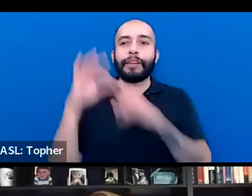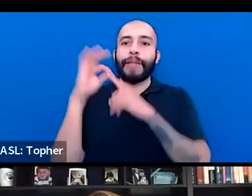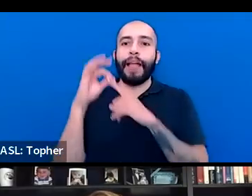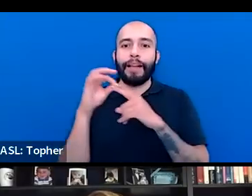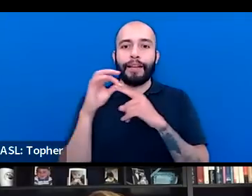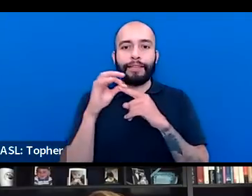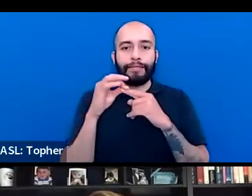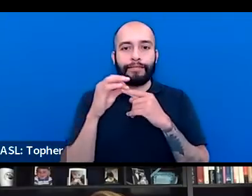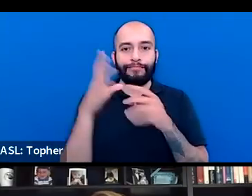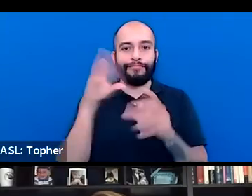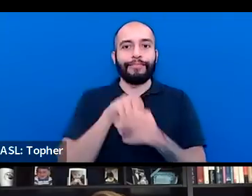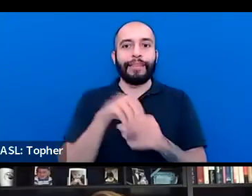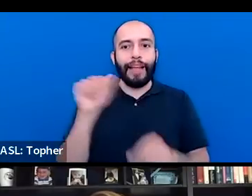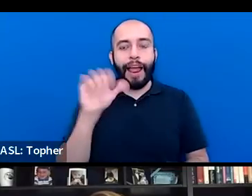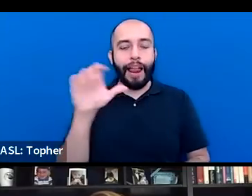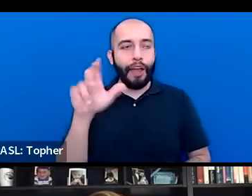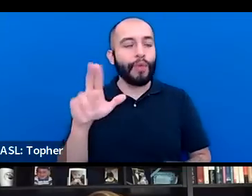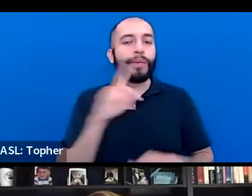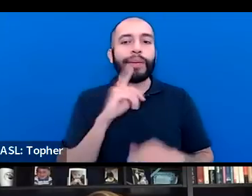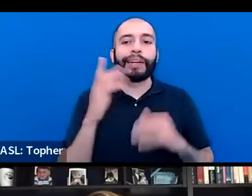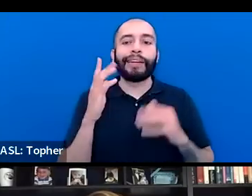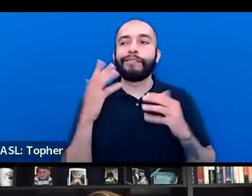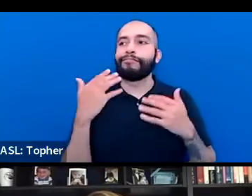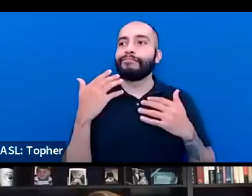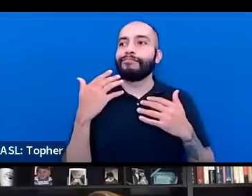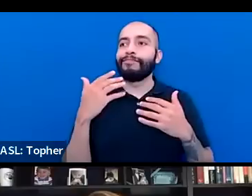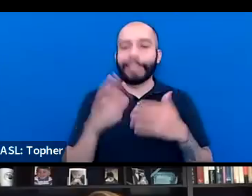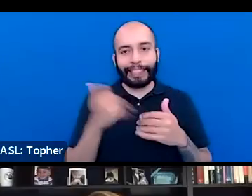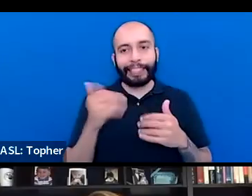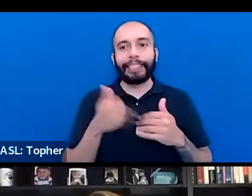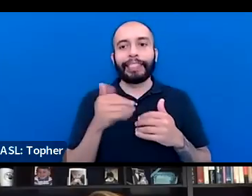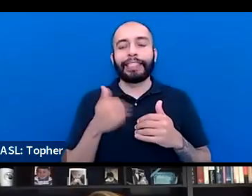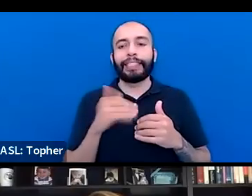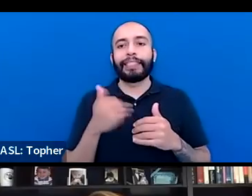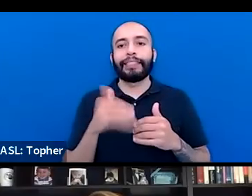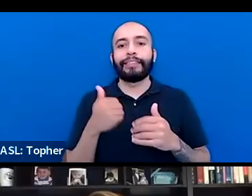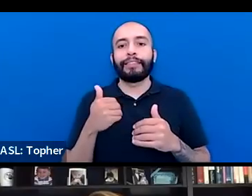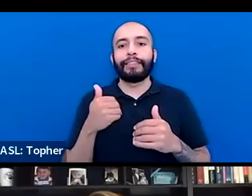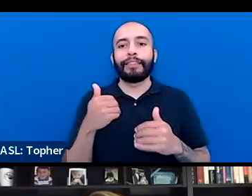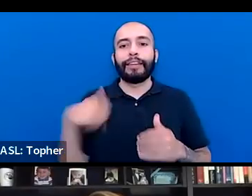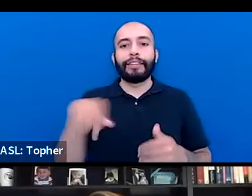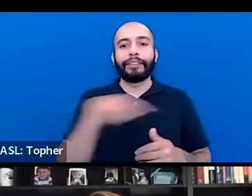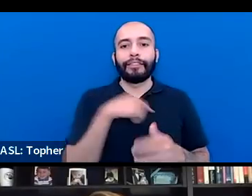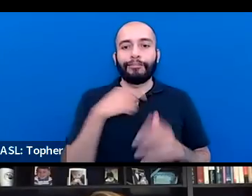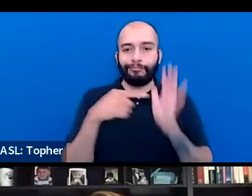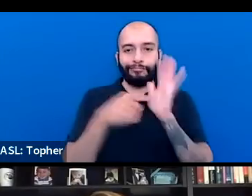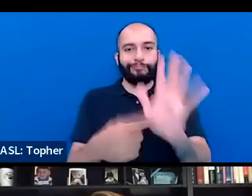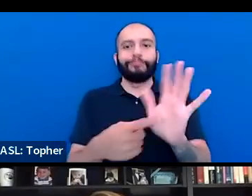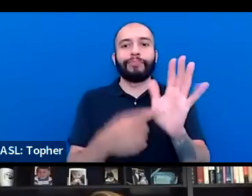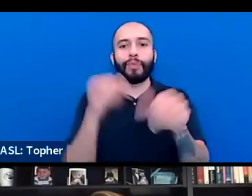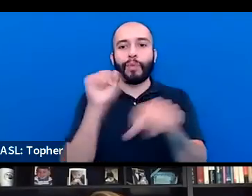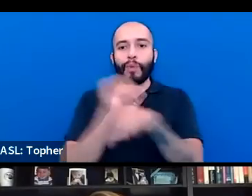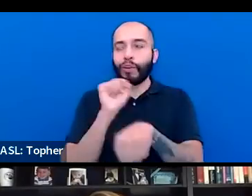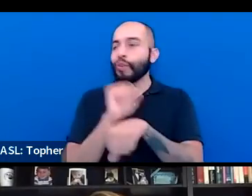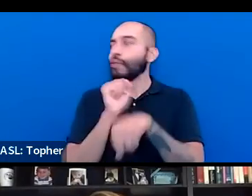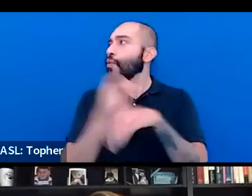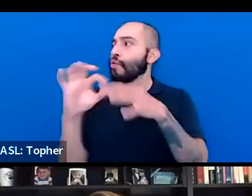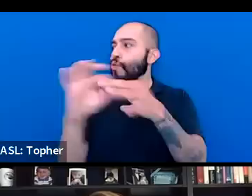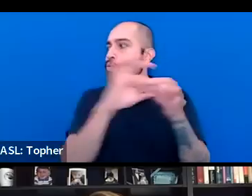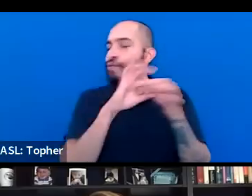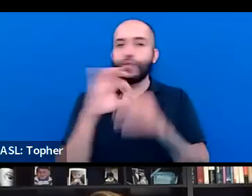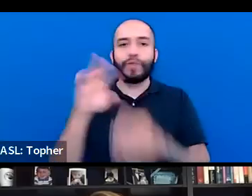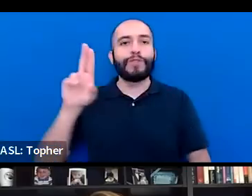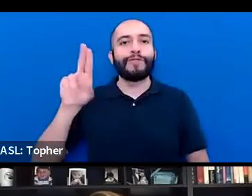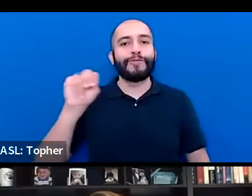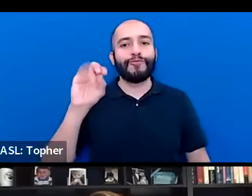workers into the unionizing efforts. And I could just tell you now, the emails, the conversations that I